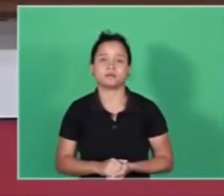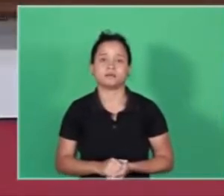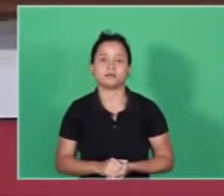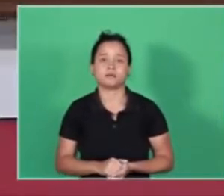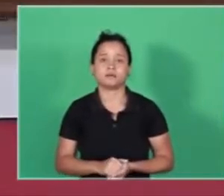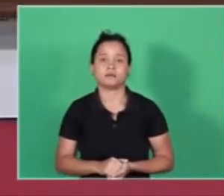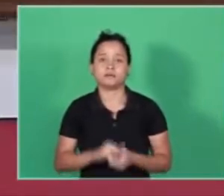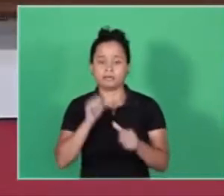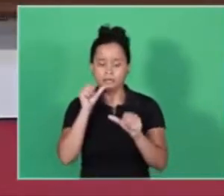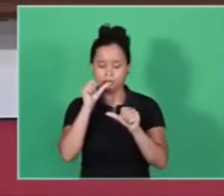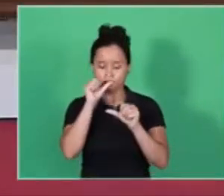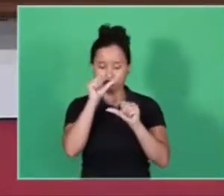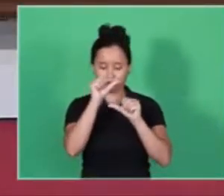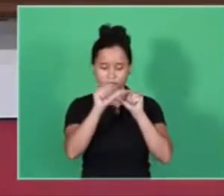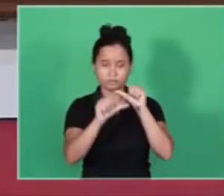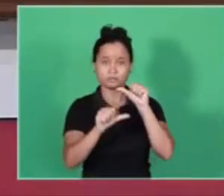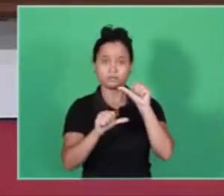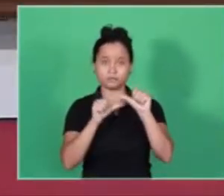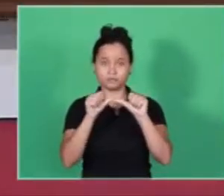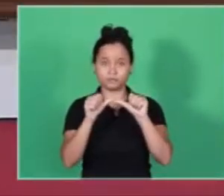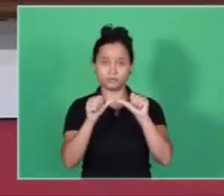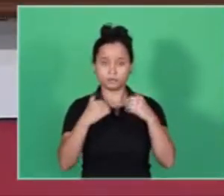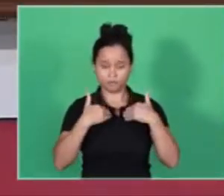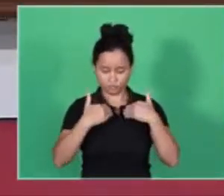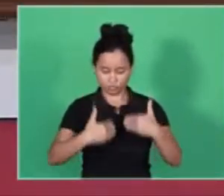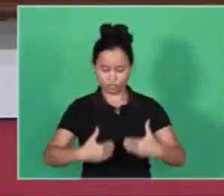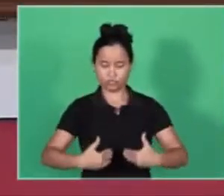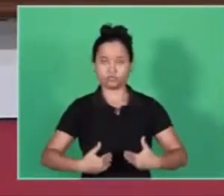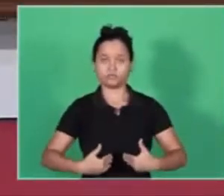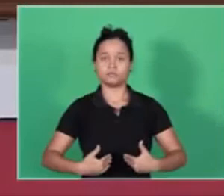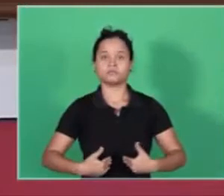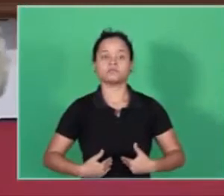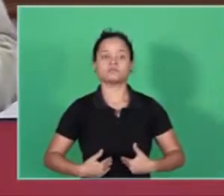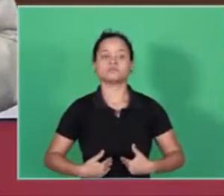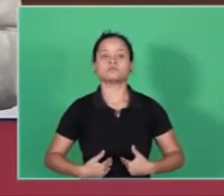is transformed into body and blood of Jesus.